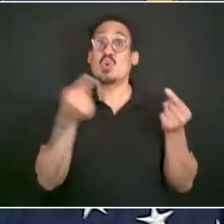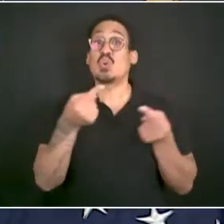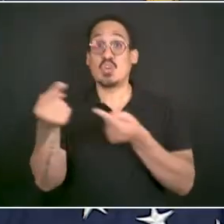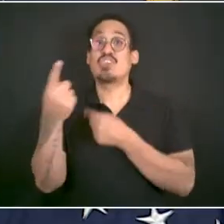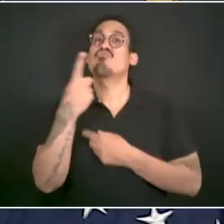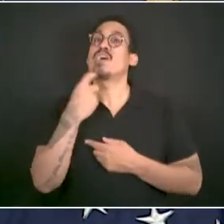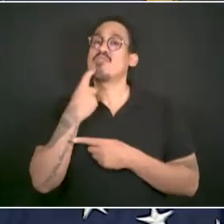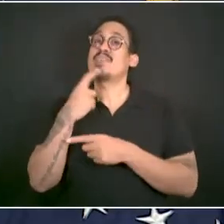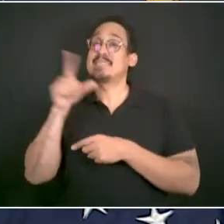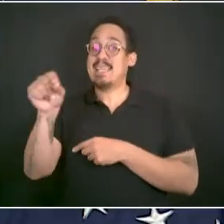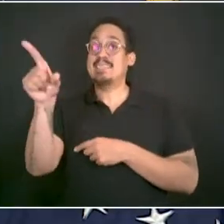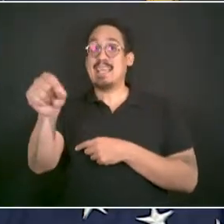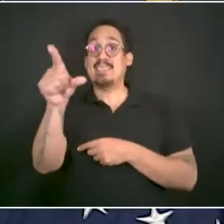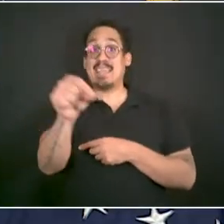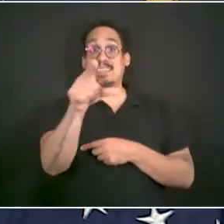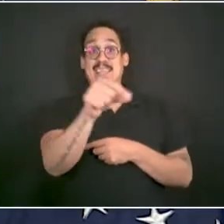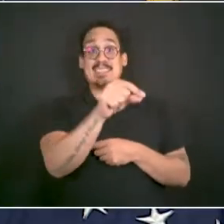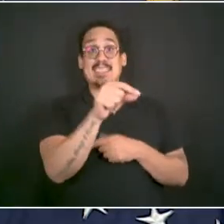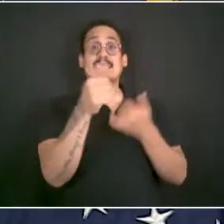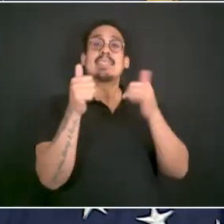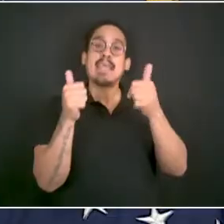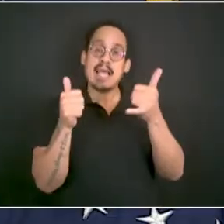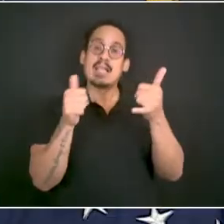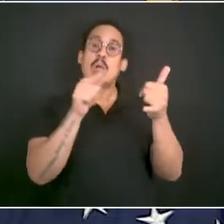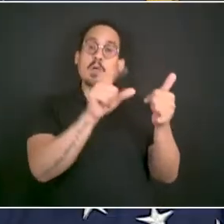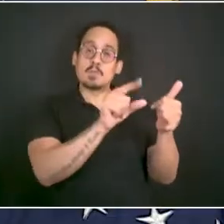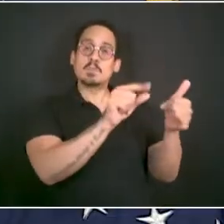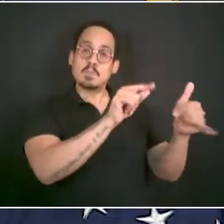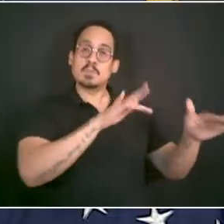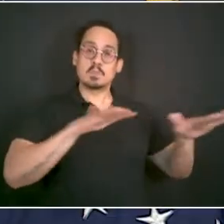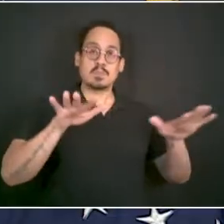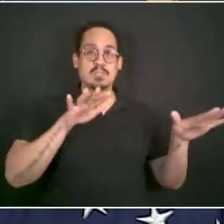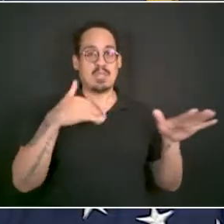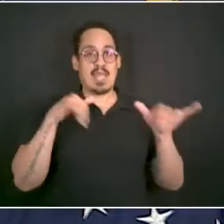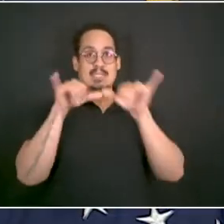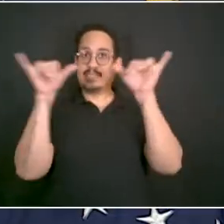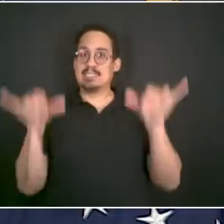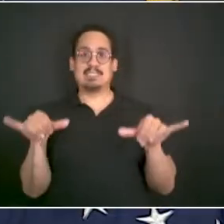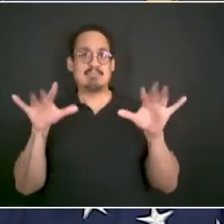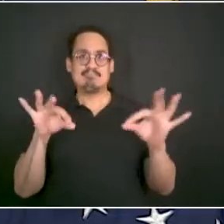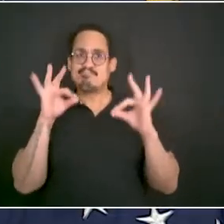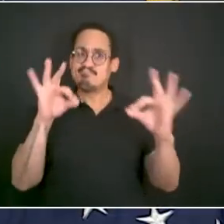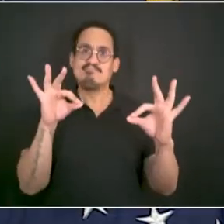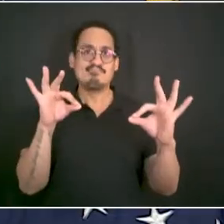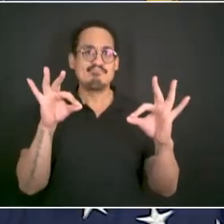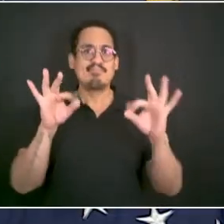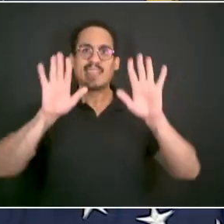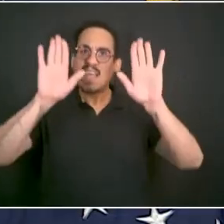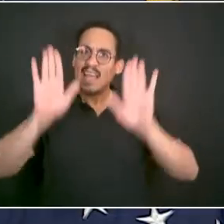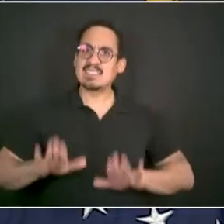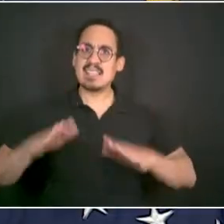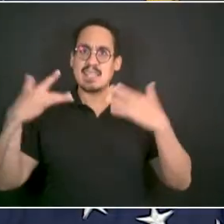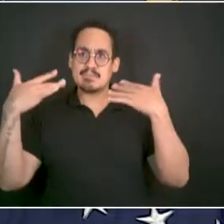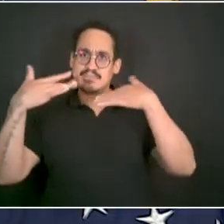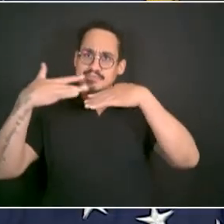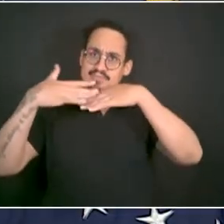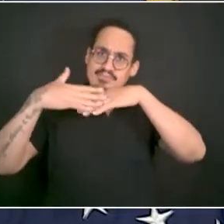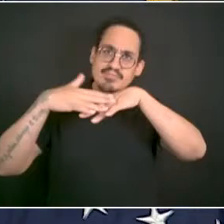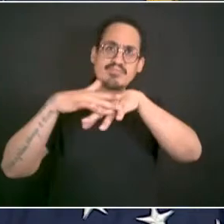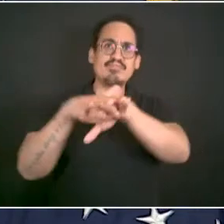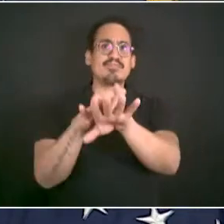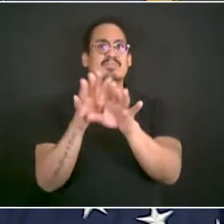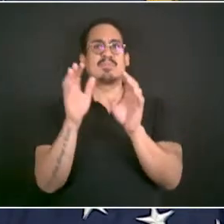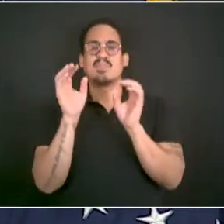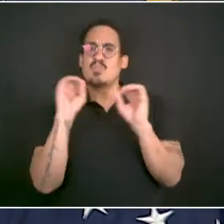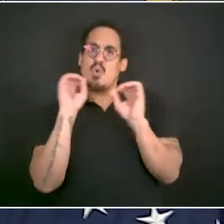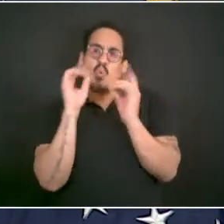seeing them come off one at a time, excellent coordination. No one was in anyone's way. No one was any